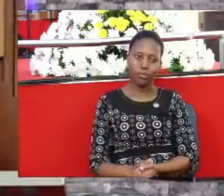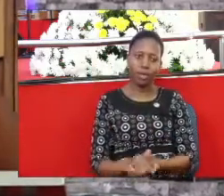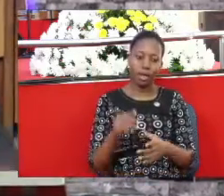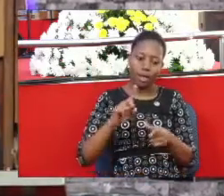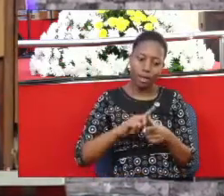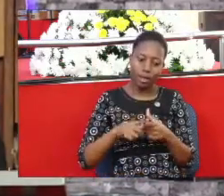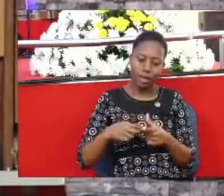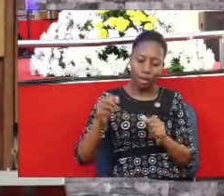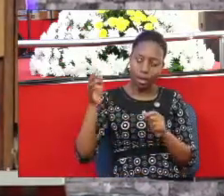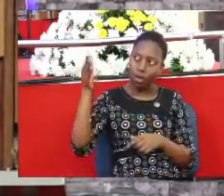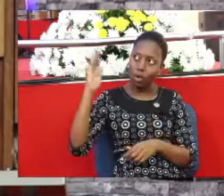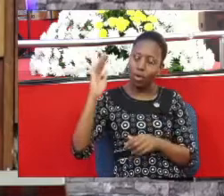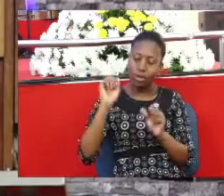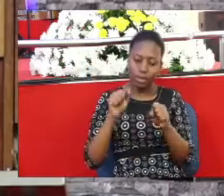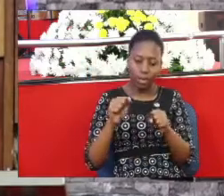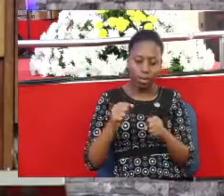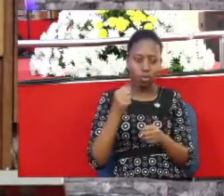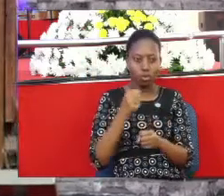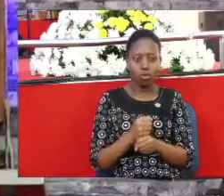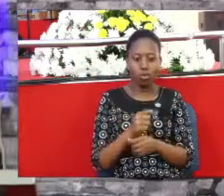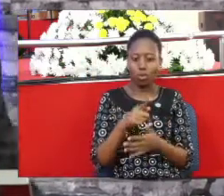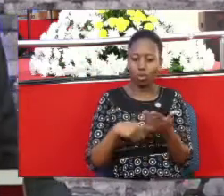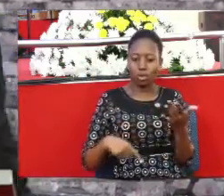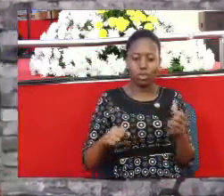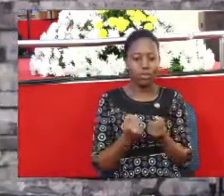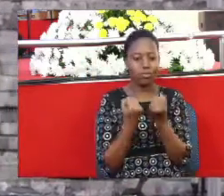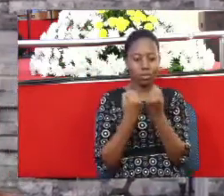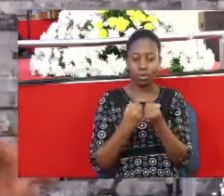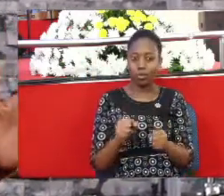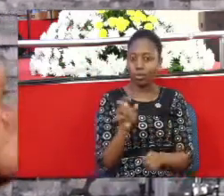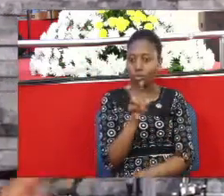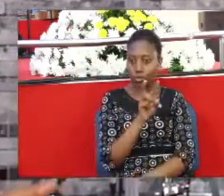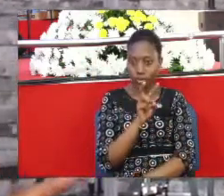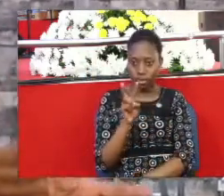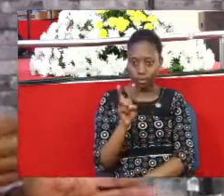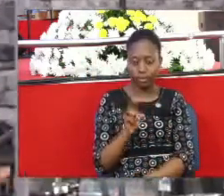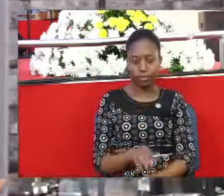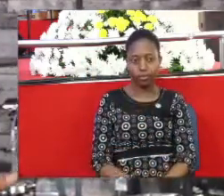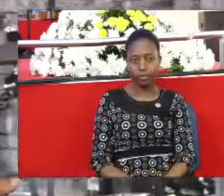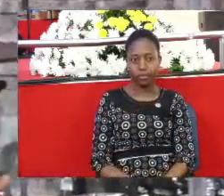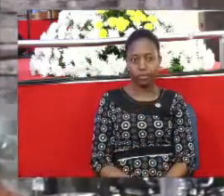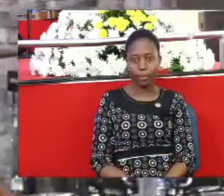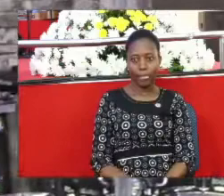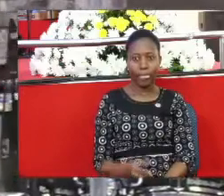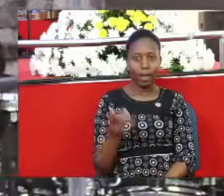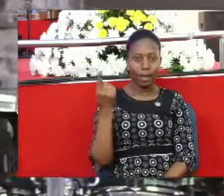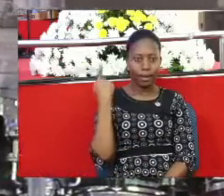do what we cannot see. Yesterday, I had the pastors. We walked around places that we want to